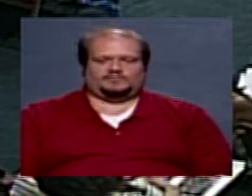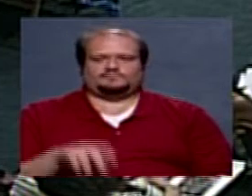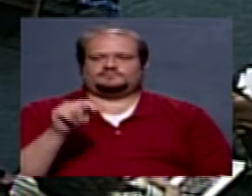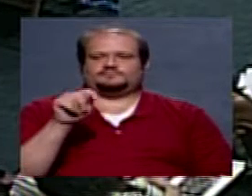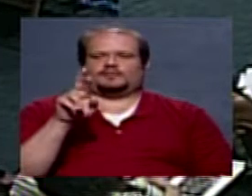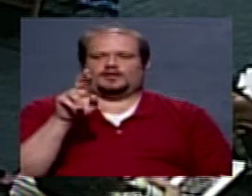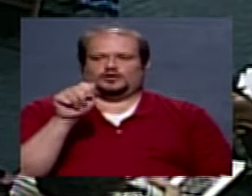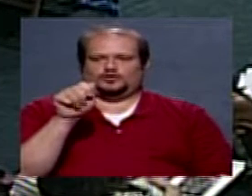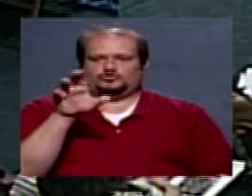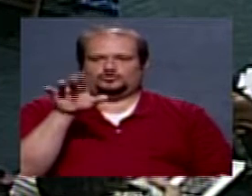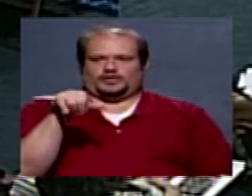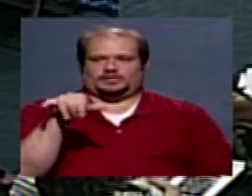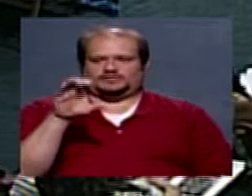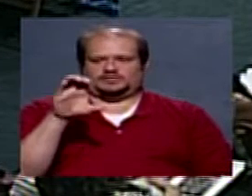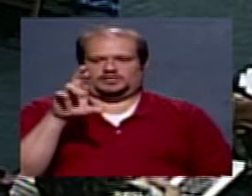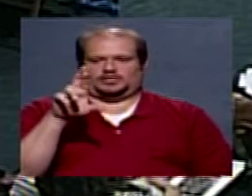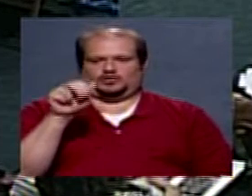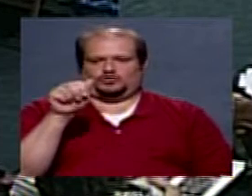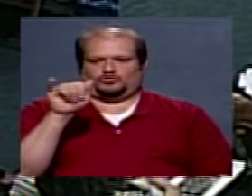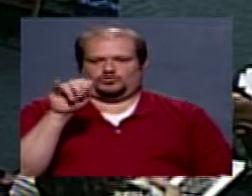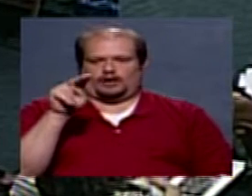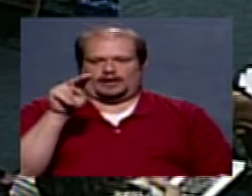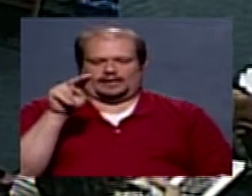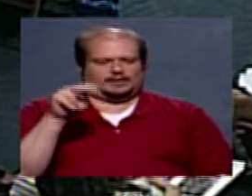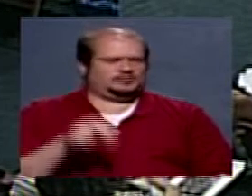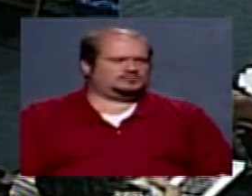Tracy Crane.